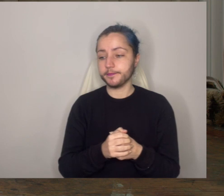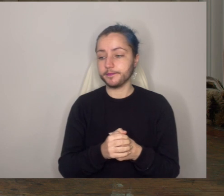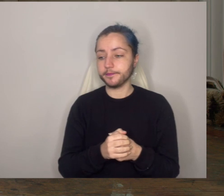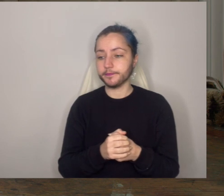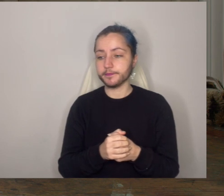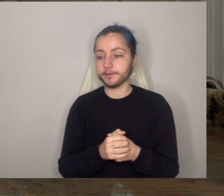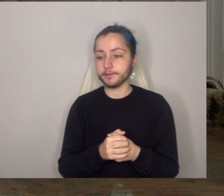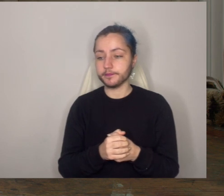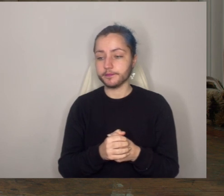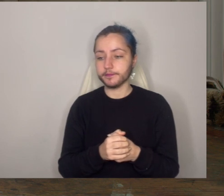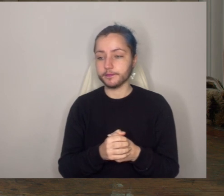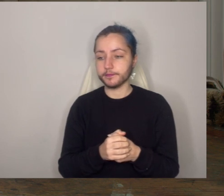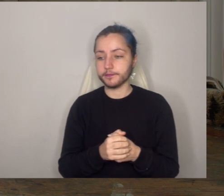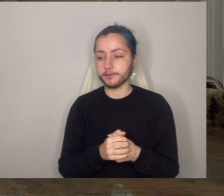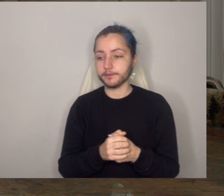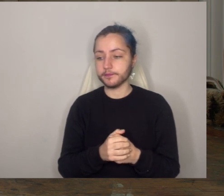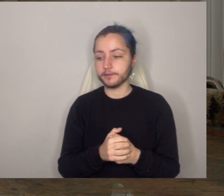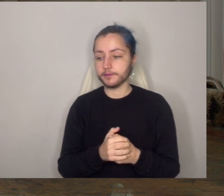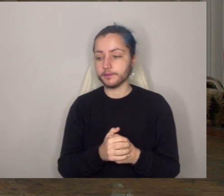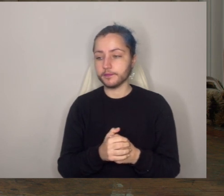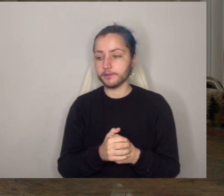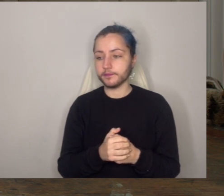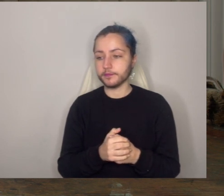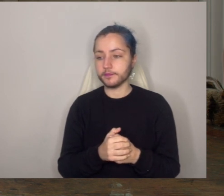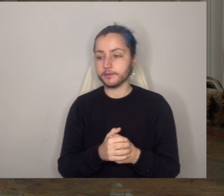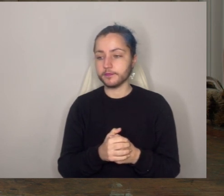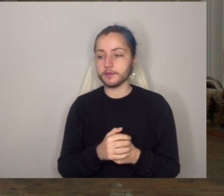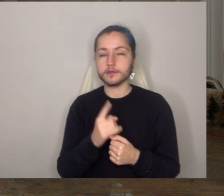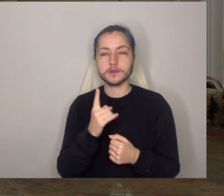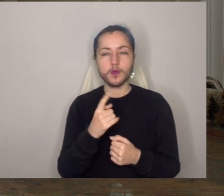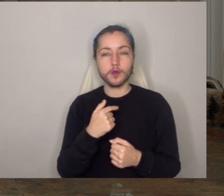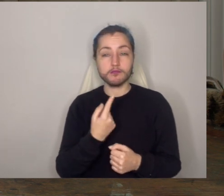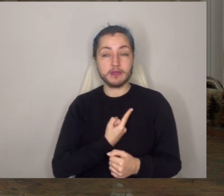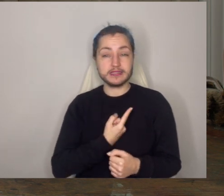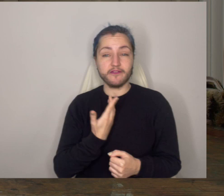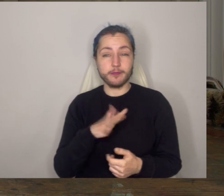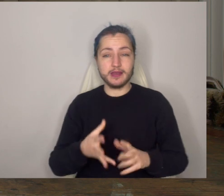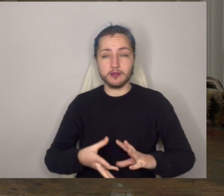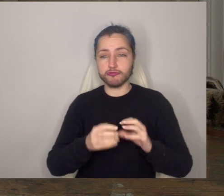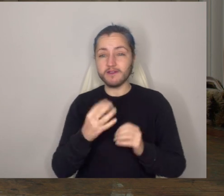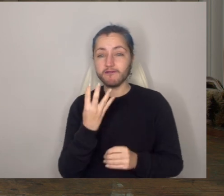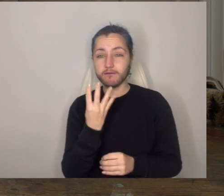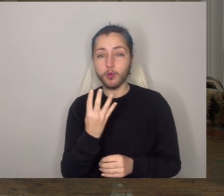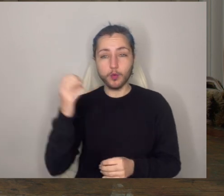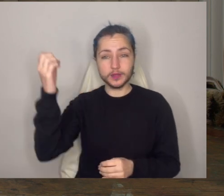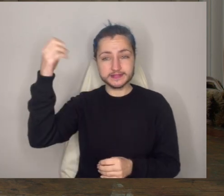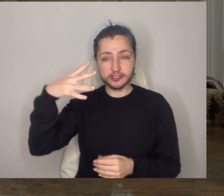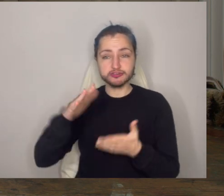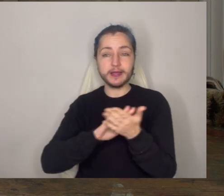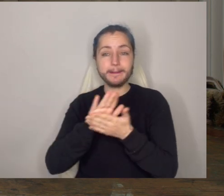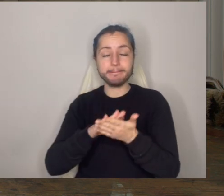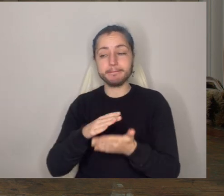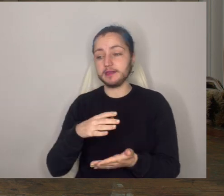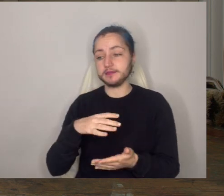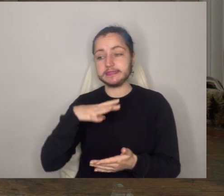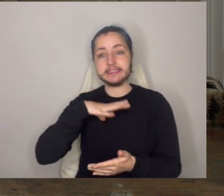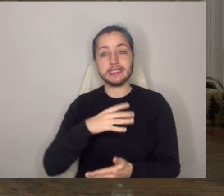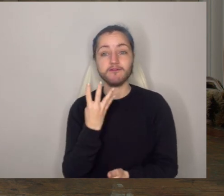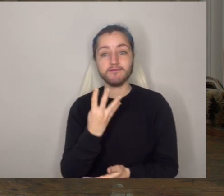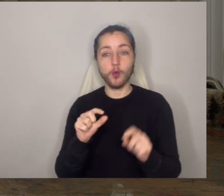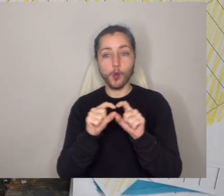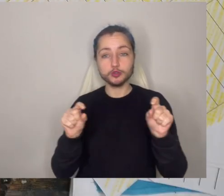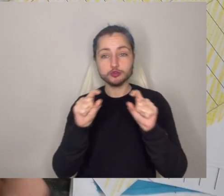length long side of the paper. What we need for each sunshine that we're going to make, we need to have